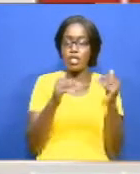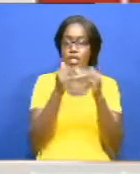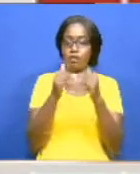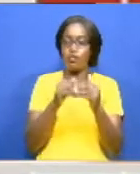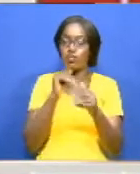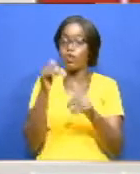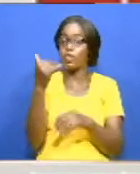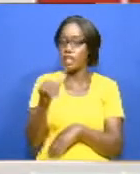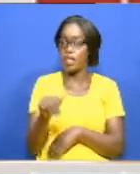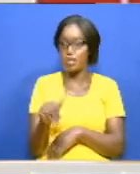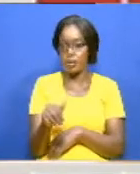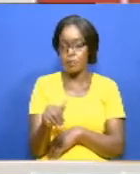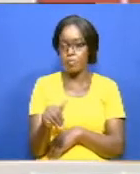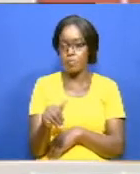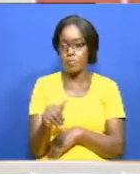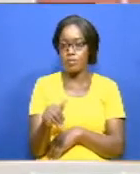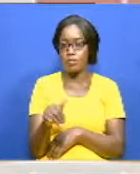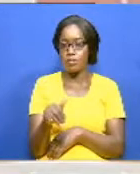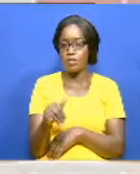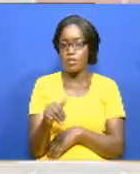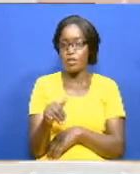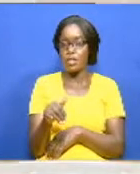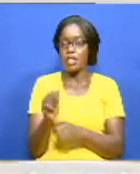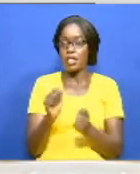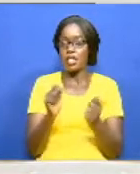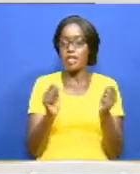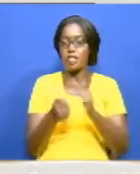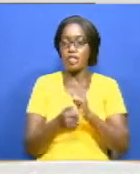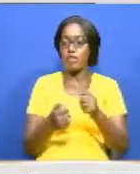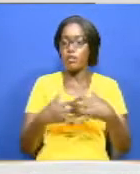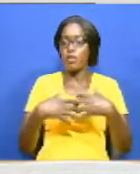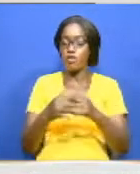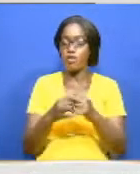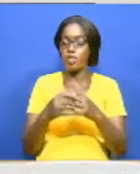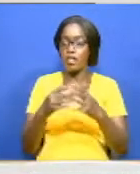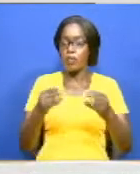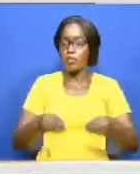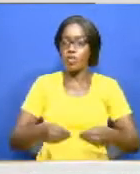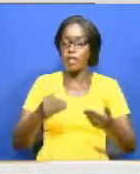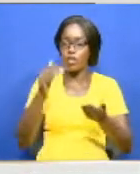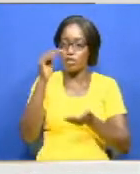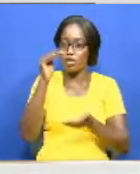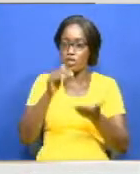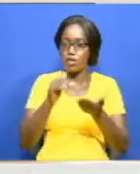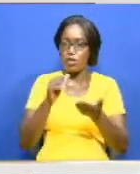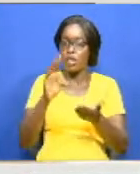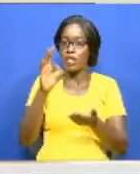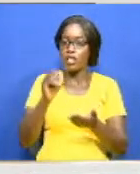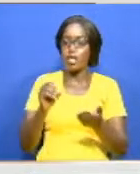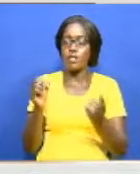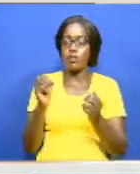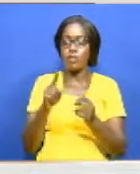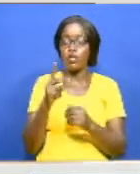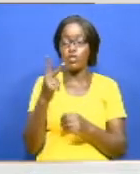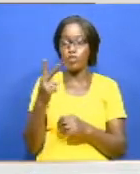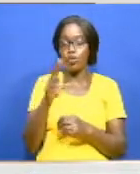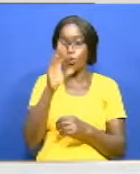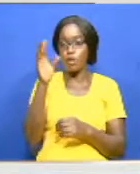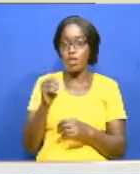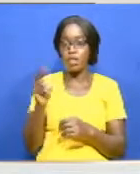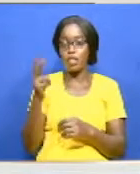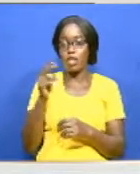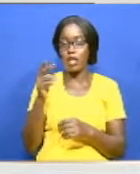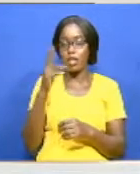levels yet. Seasonally adjusted manufacturing production, meanwhile, decreased by 30.2% in the second quarter of